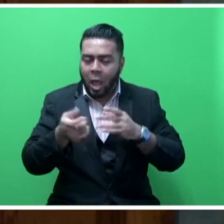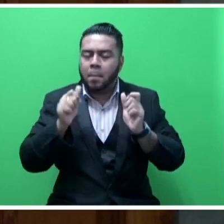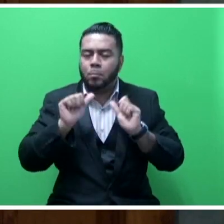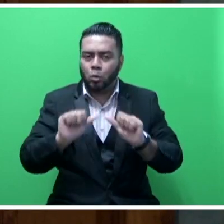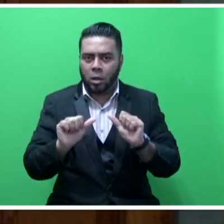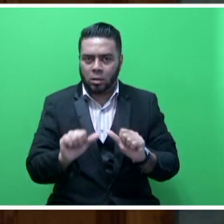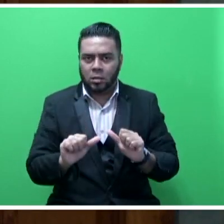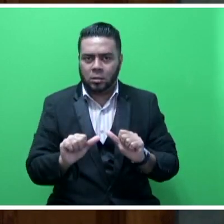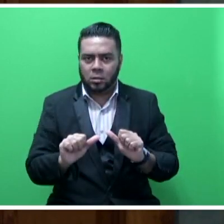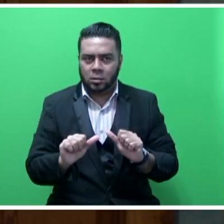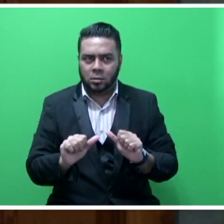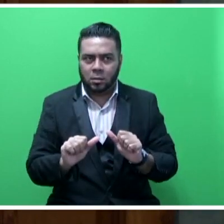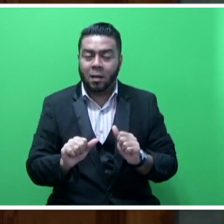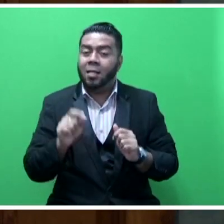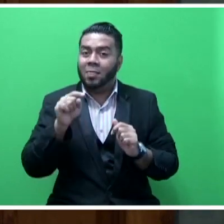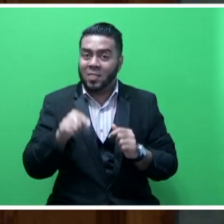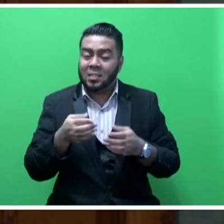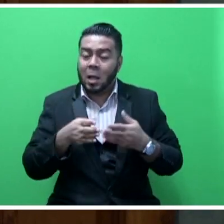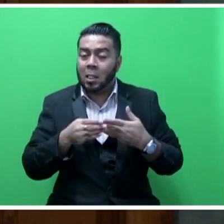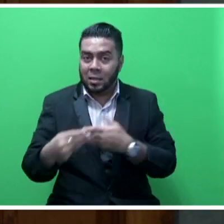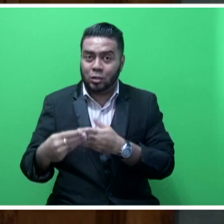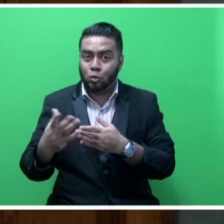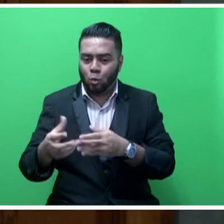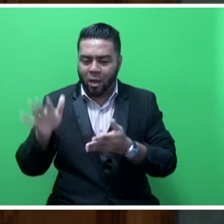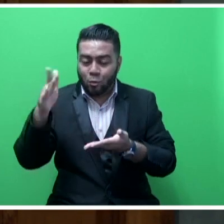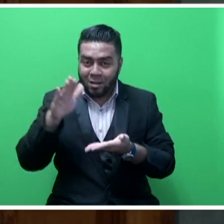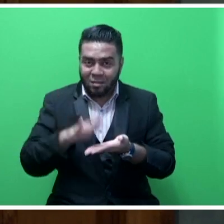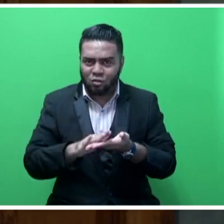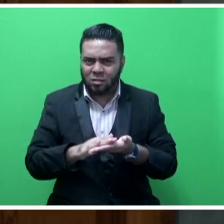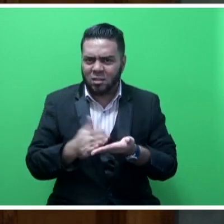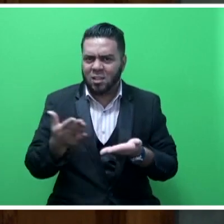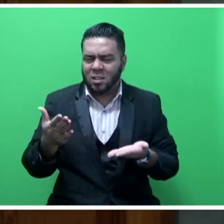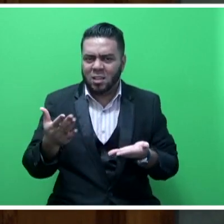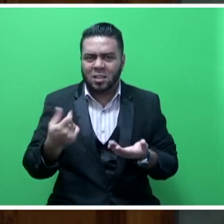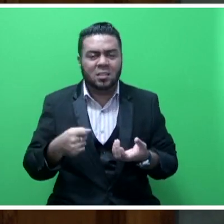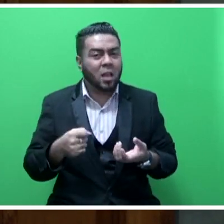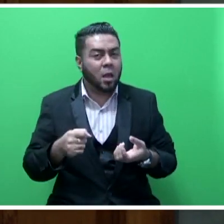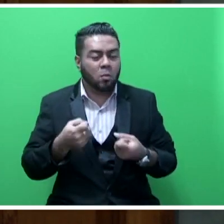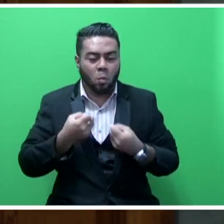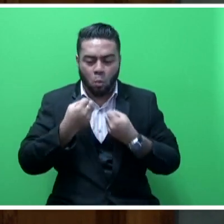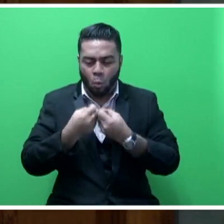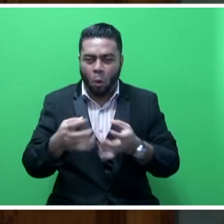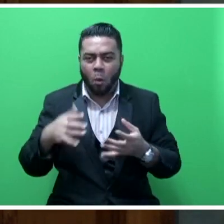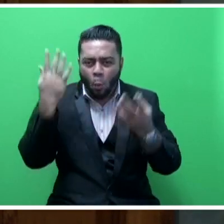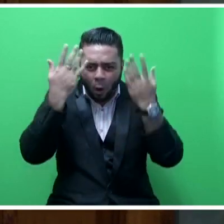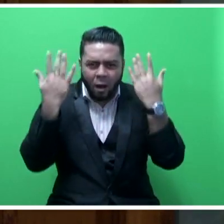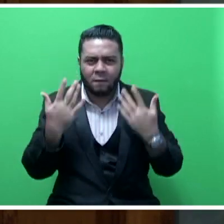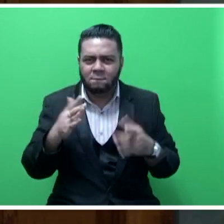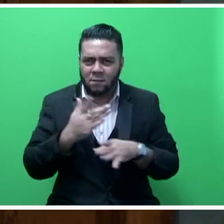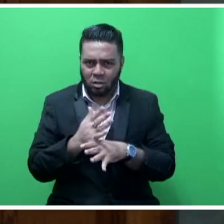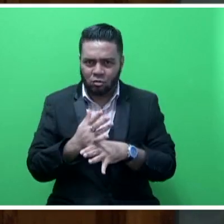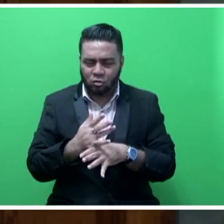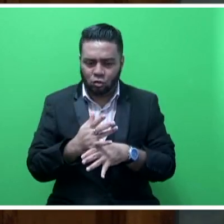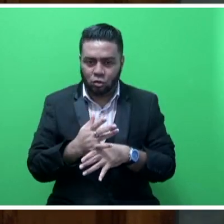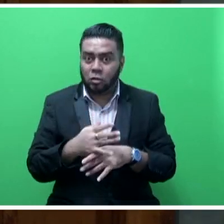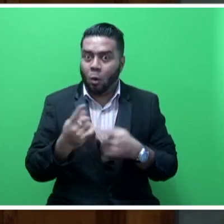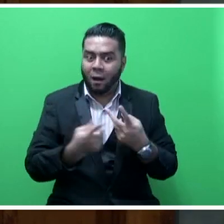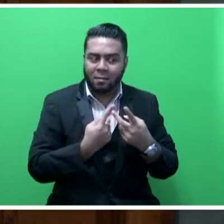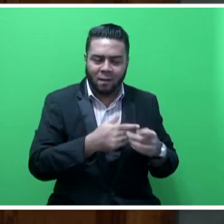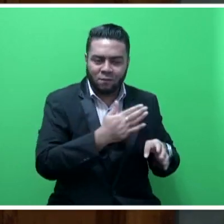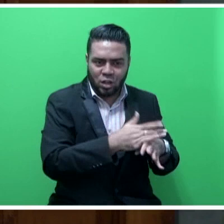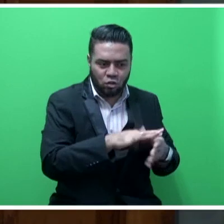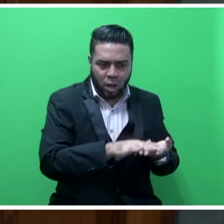protected. This leads to a reduction in wild-caught species, allowing for vulnerable stocks to recover.